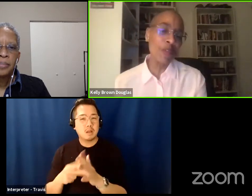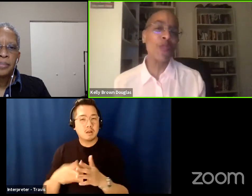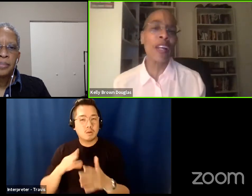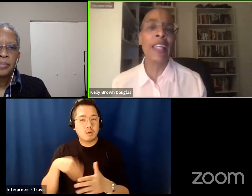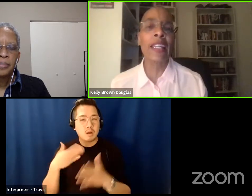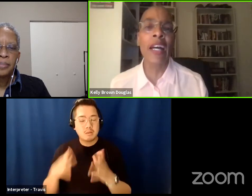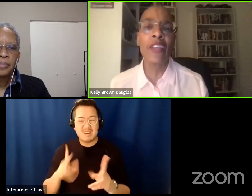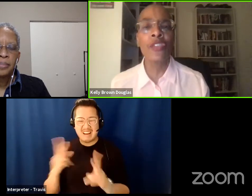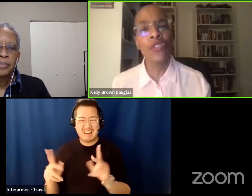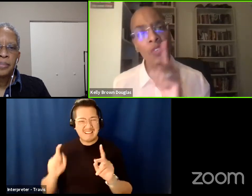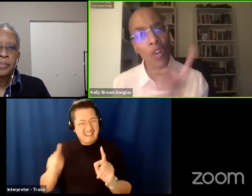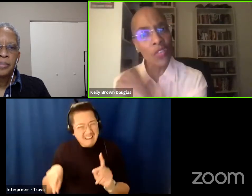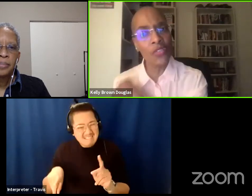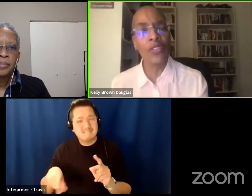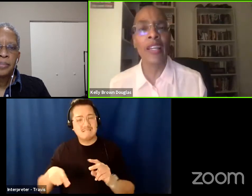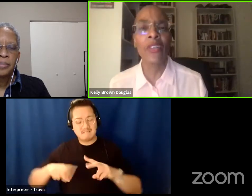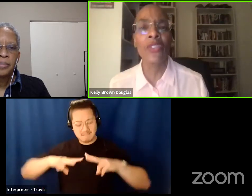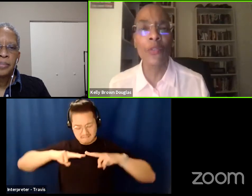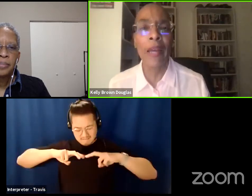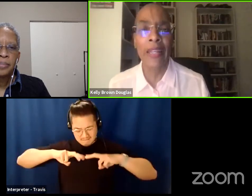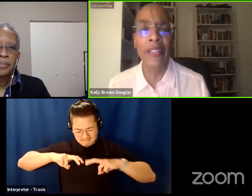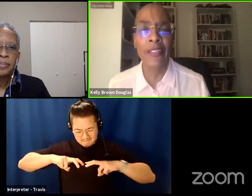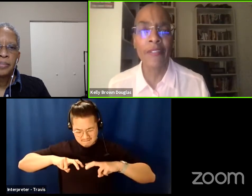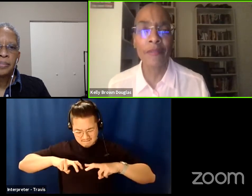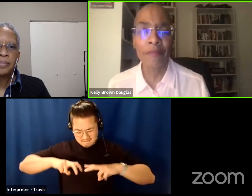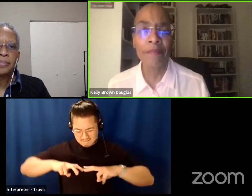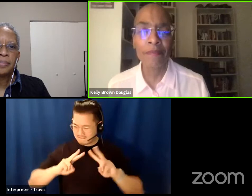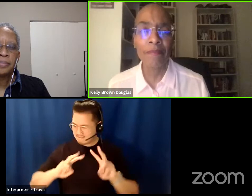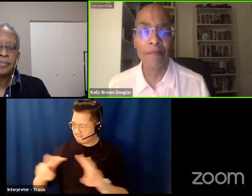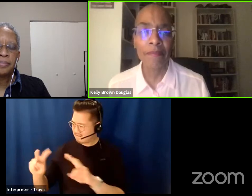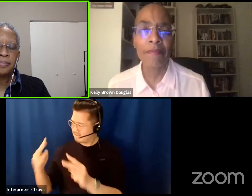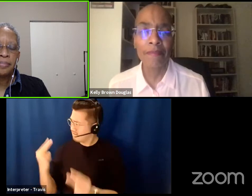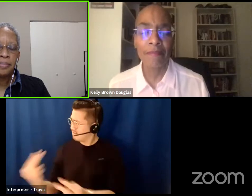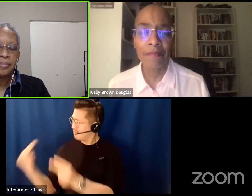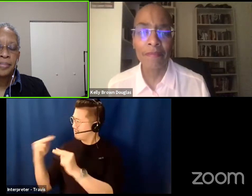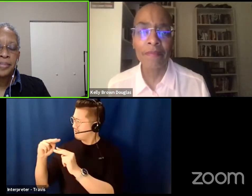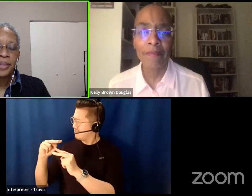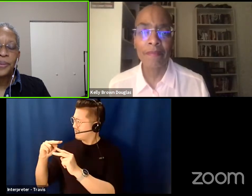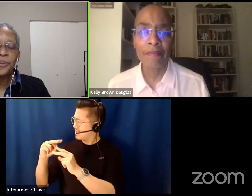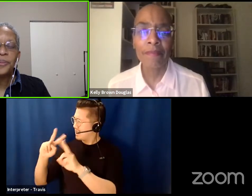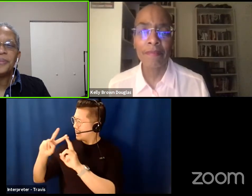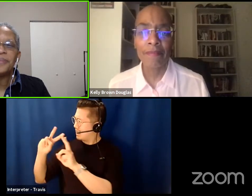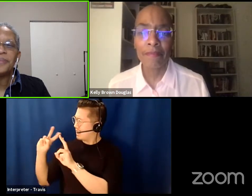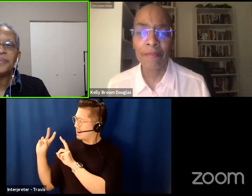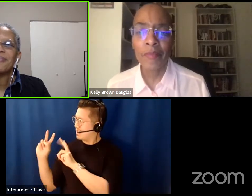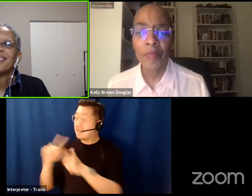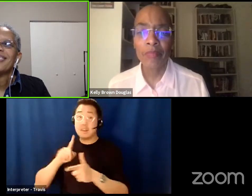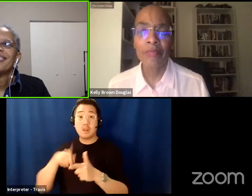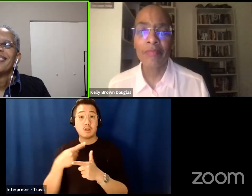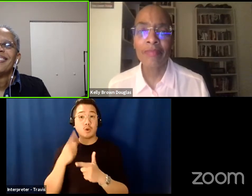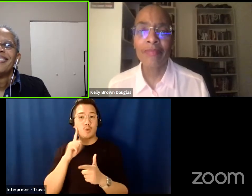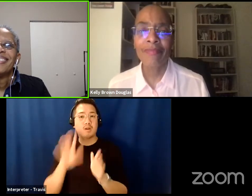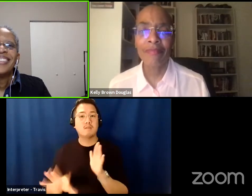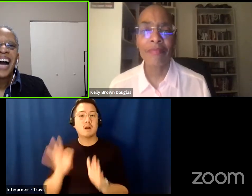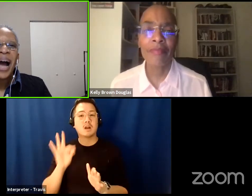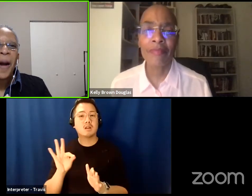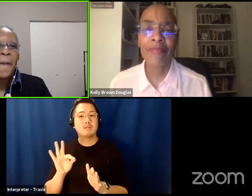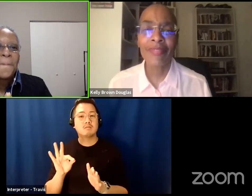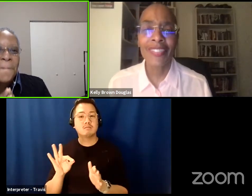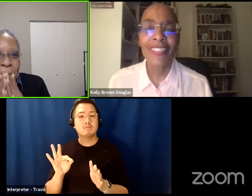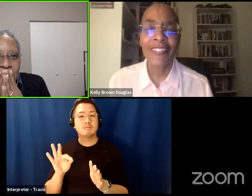trace them, you recognize that you lost your daggone humanity. Mm. Mm. Oh.